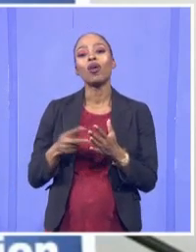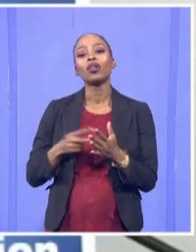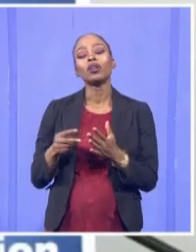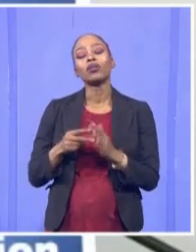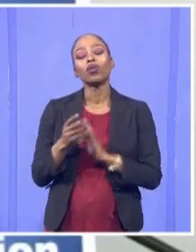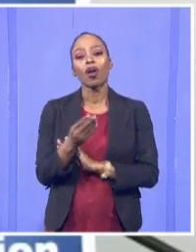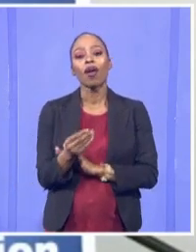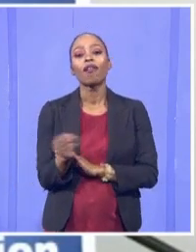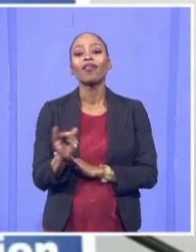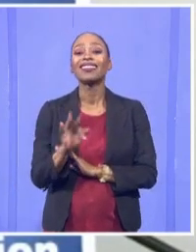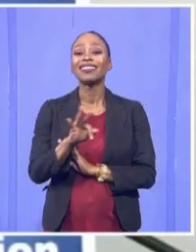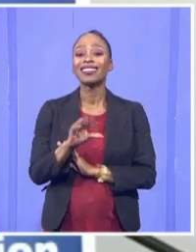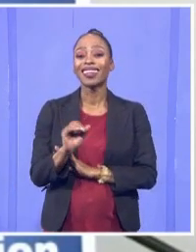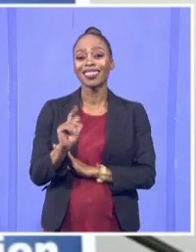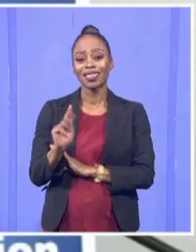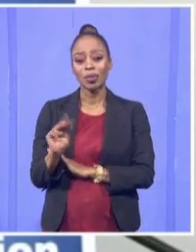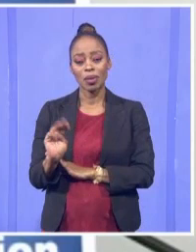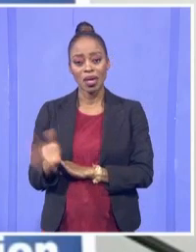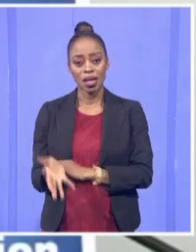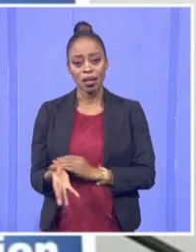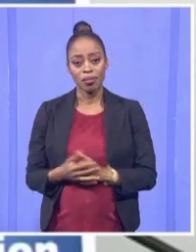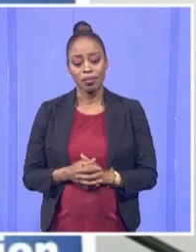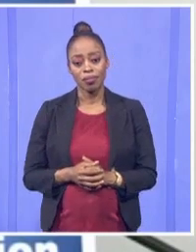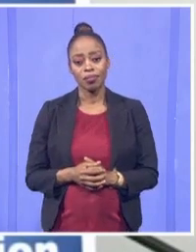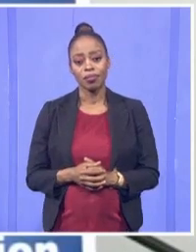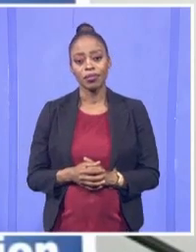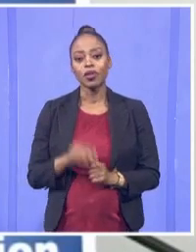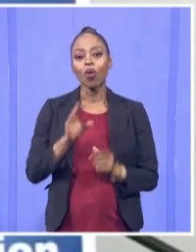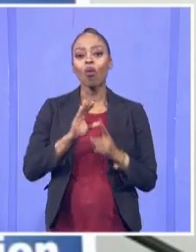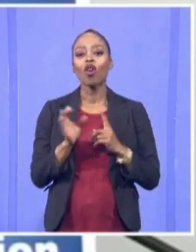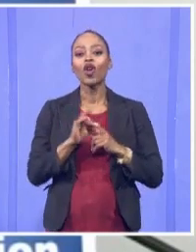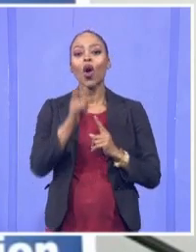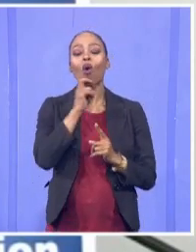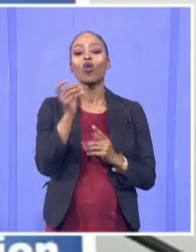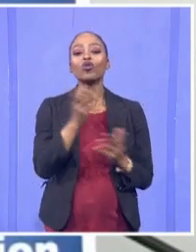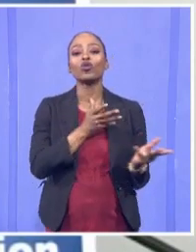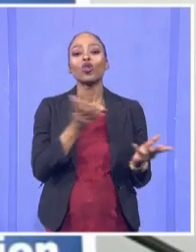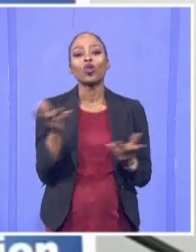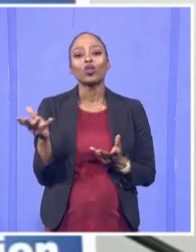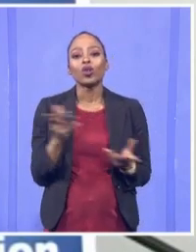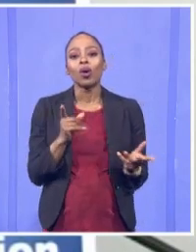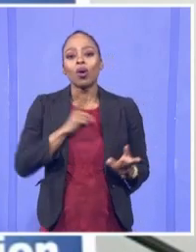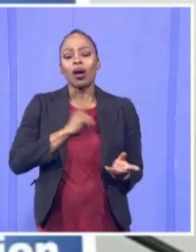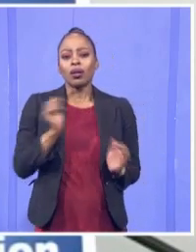within the 30-kilometer radius. So that's the criteria that we've used to place learners.